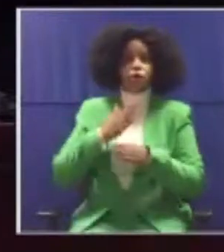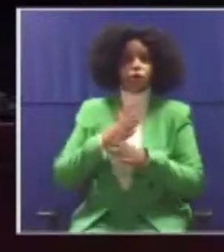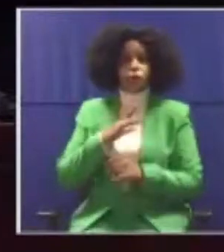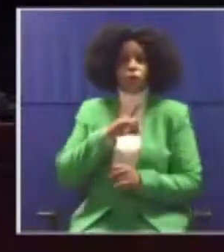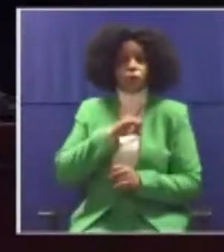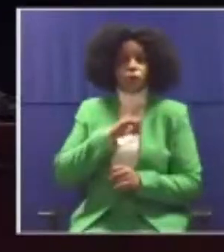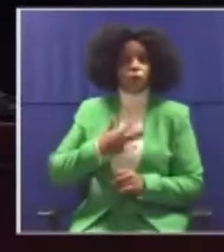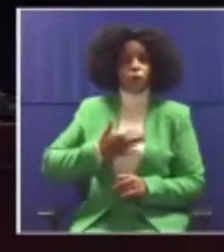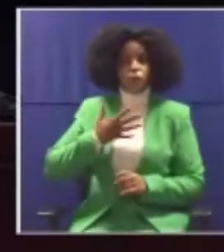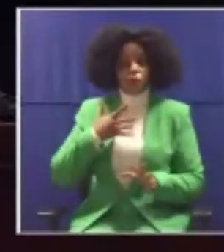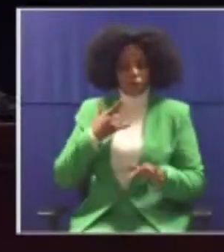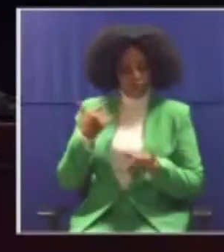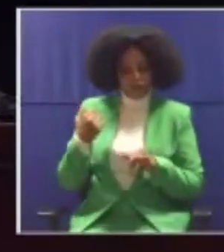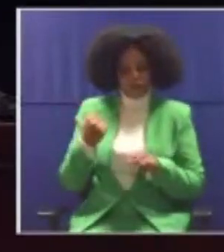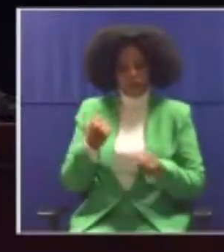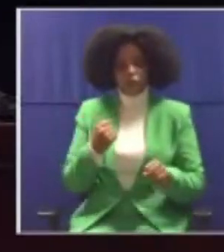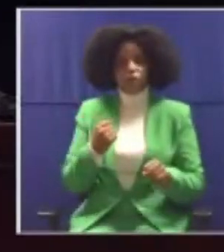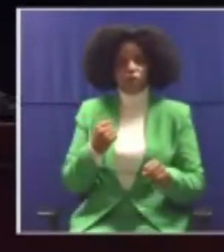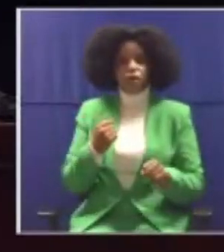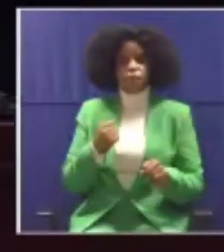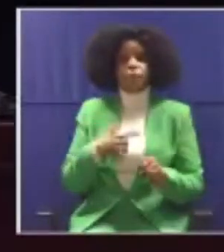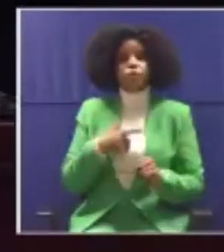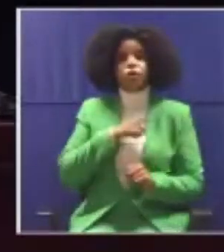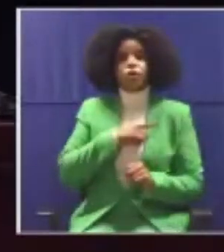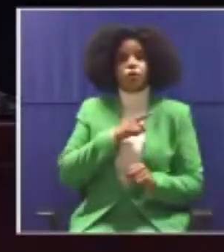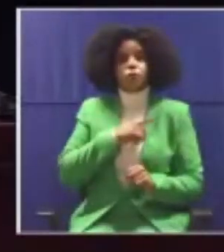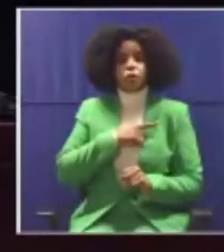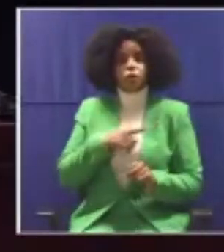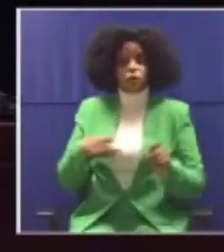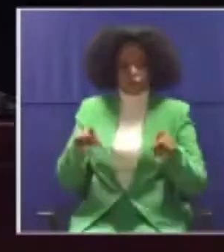social cohesion. Because as I said earlier,